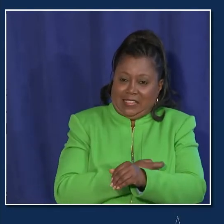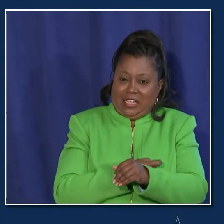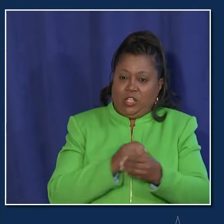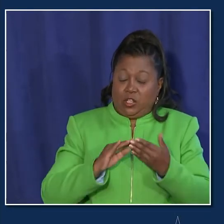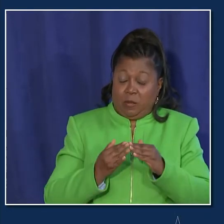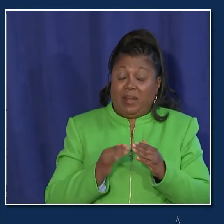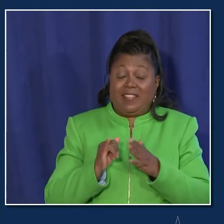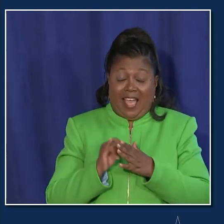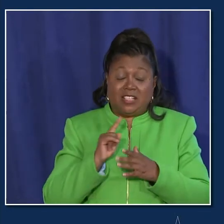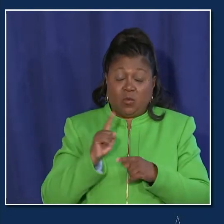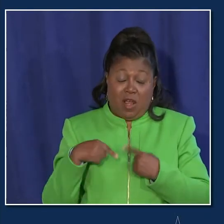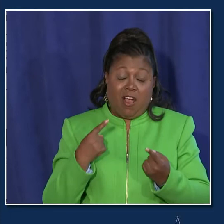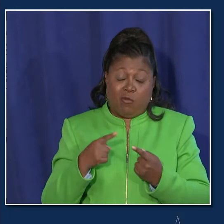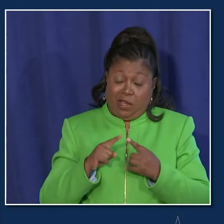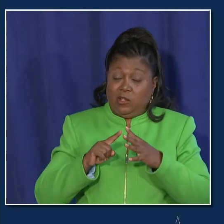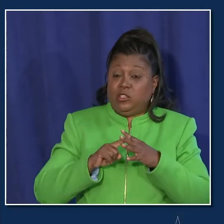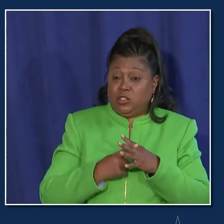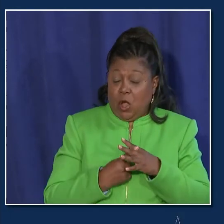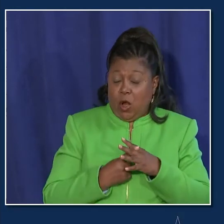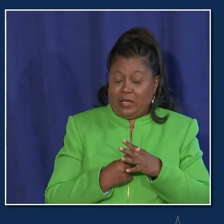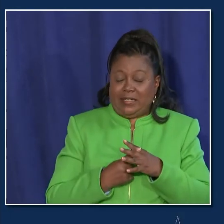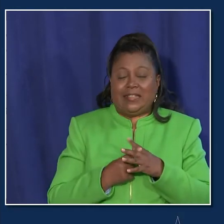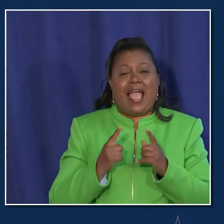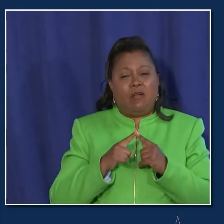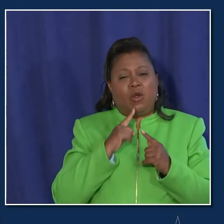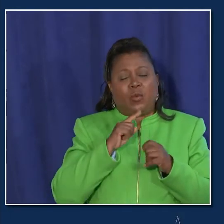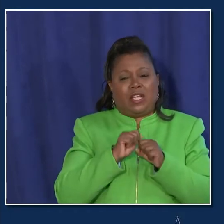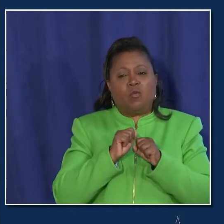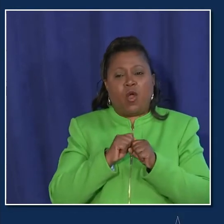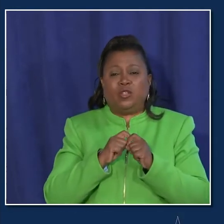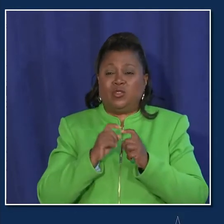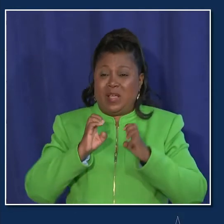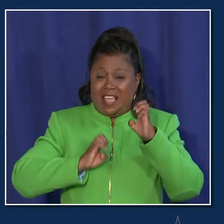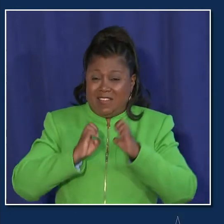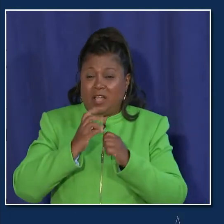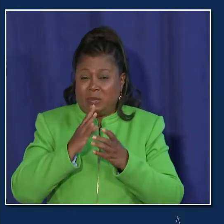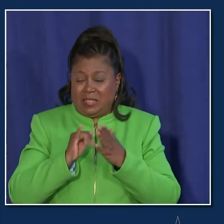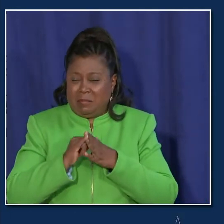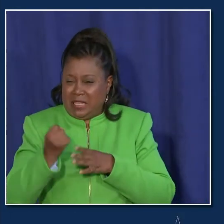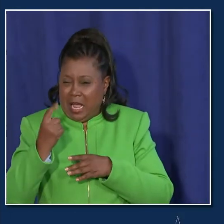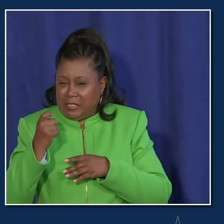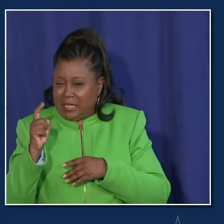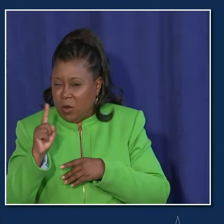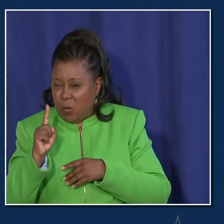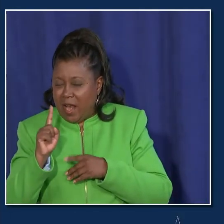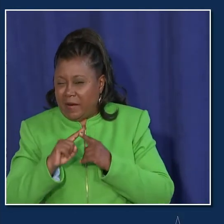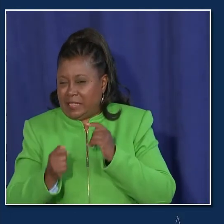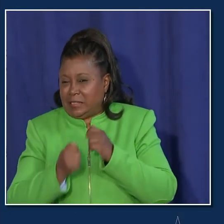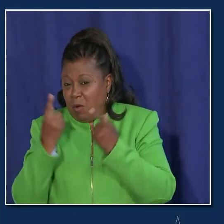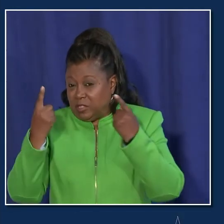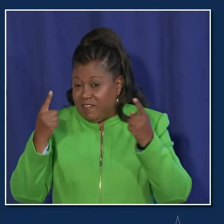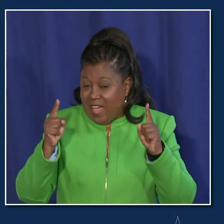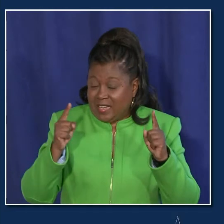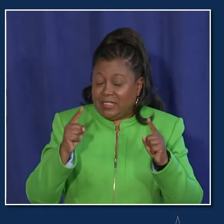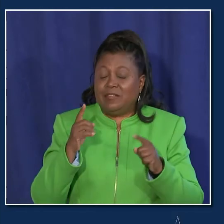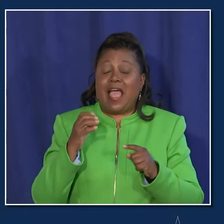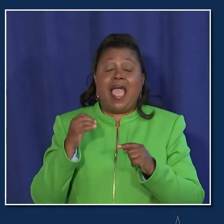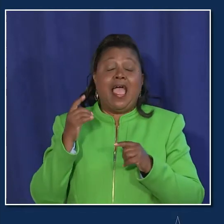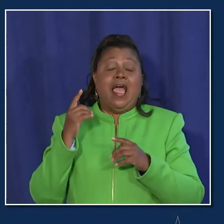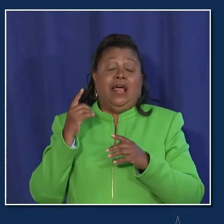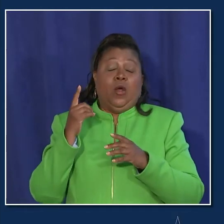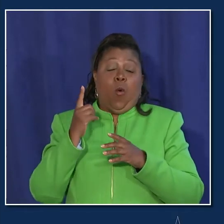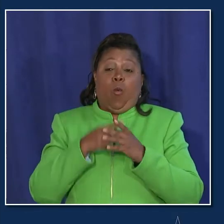communities, and that is where we've started. And we're really working to evaluate some of this to understand where it is most effective. And